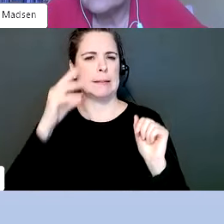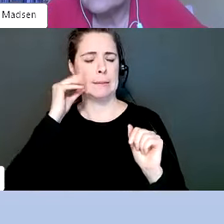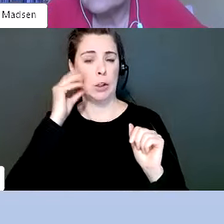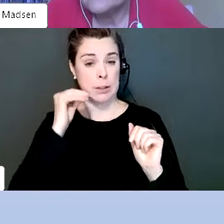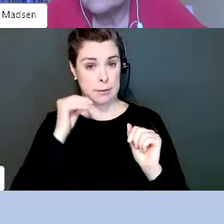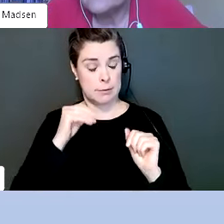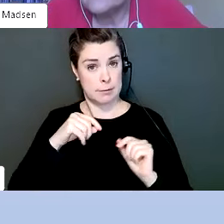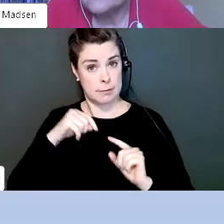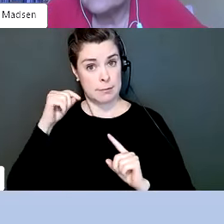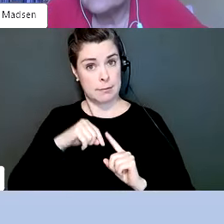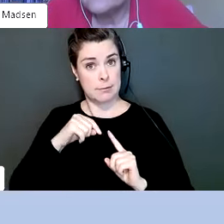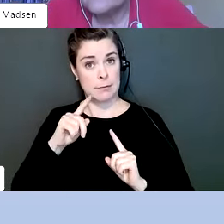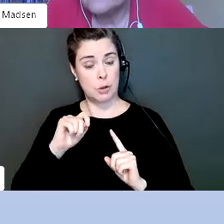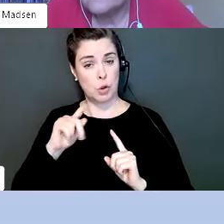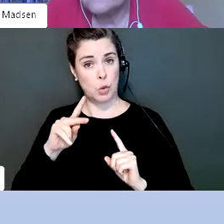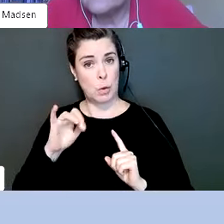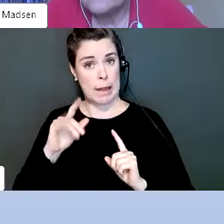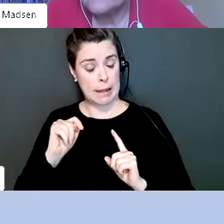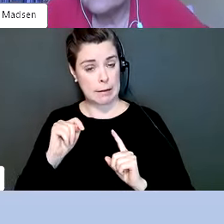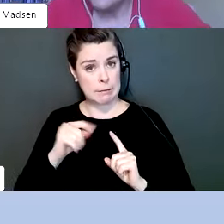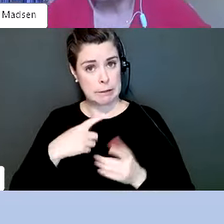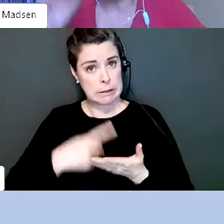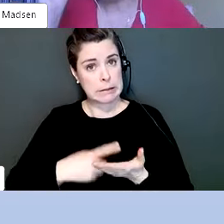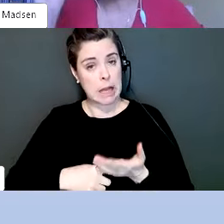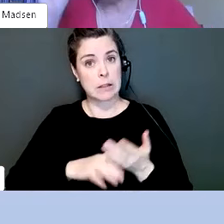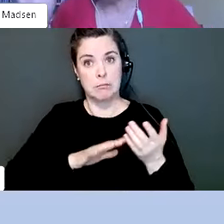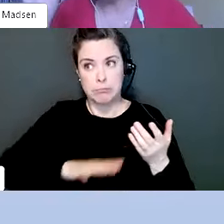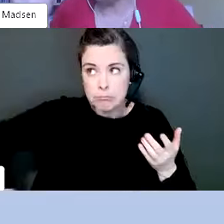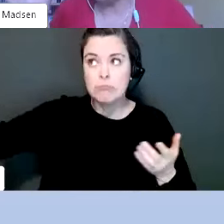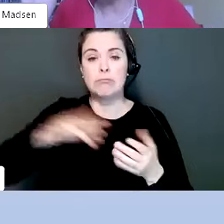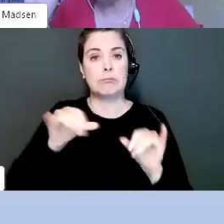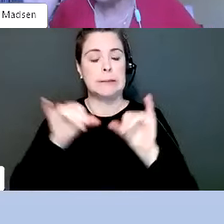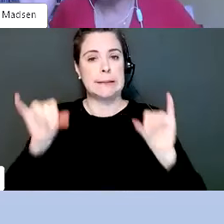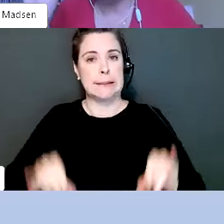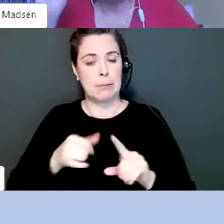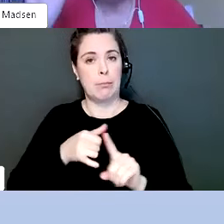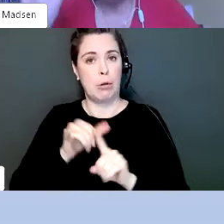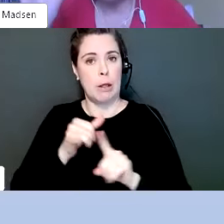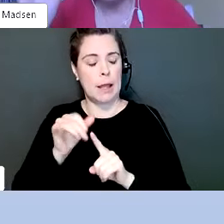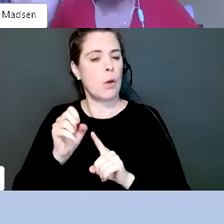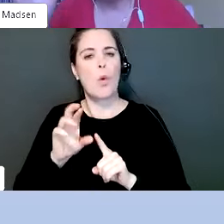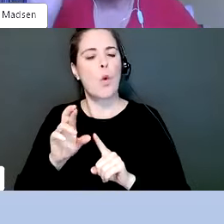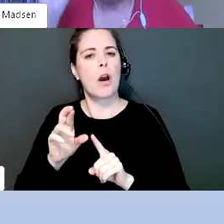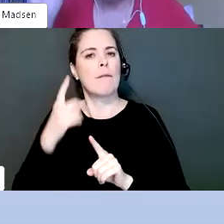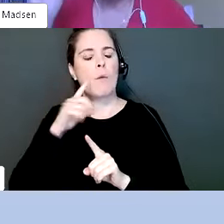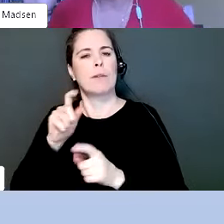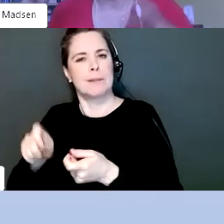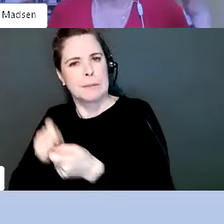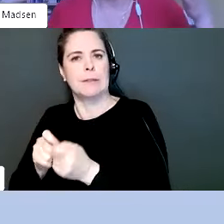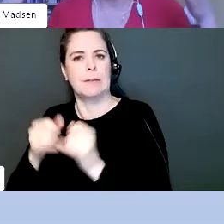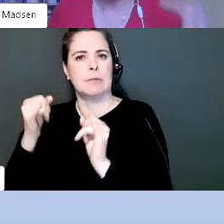organization versus actual individuals? And that's a very important question that has been raised